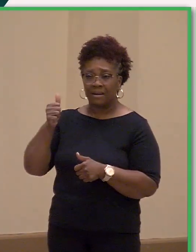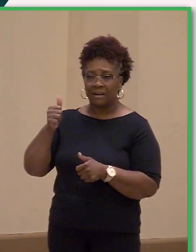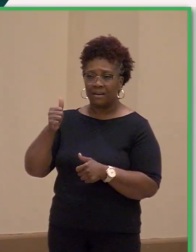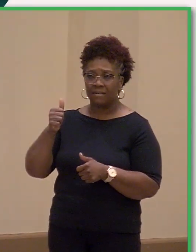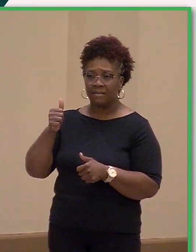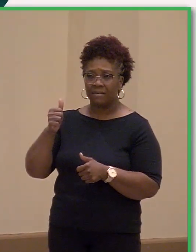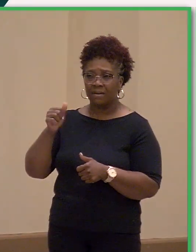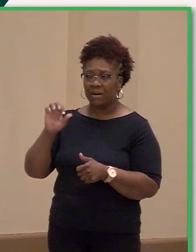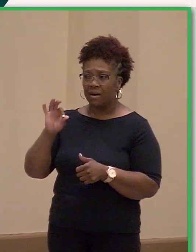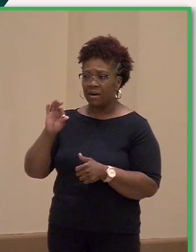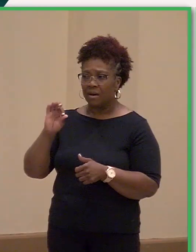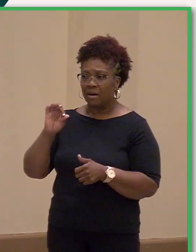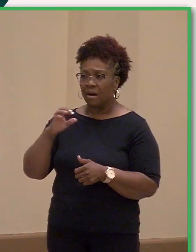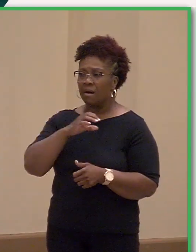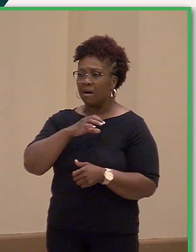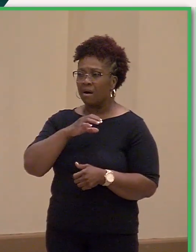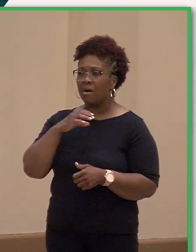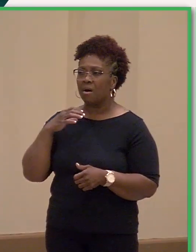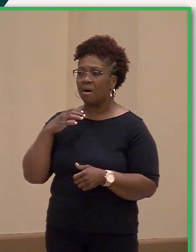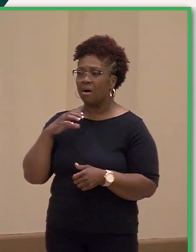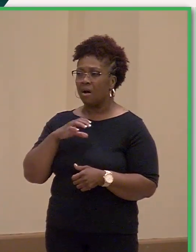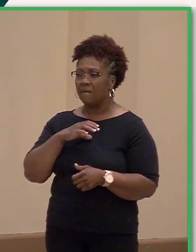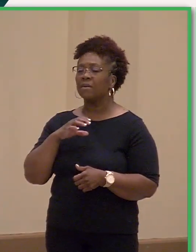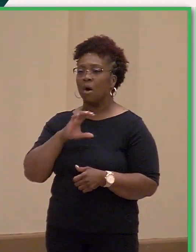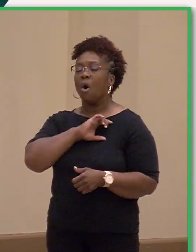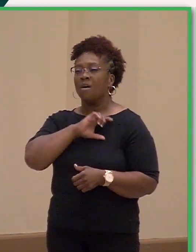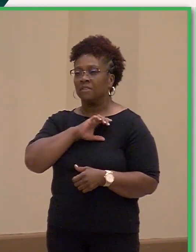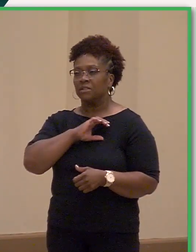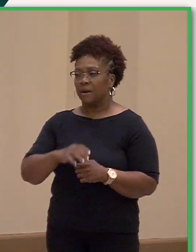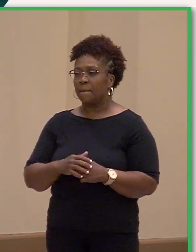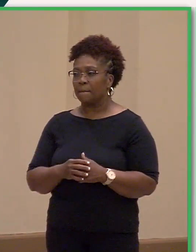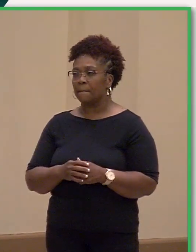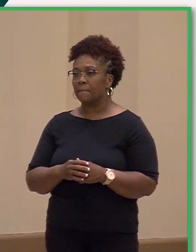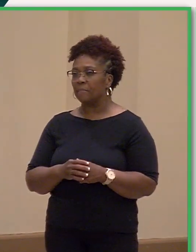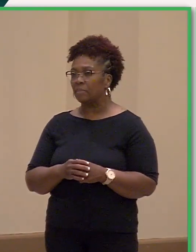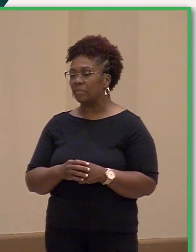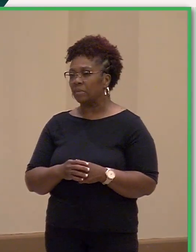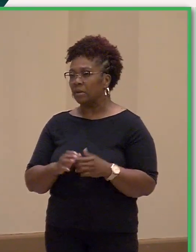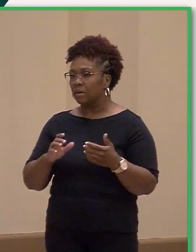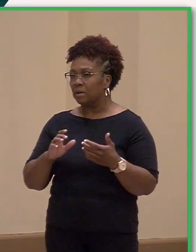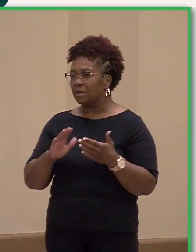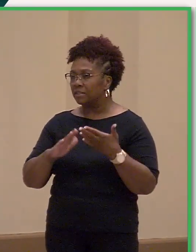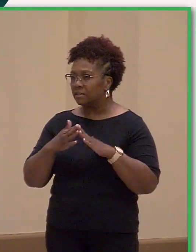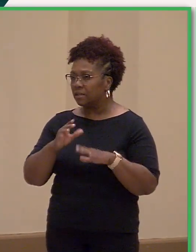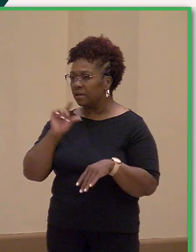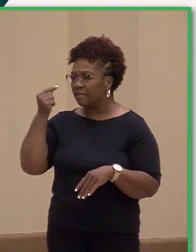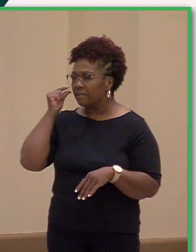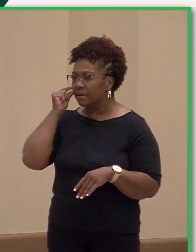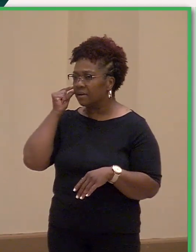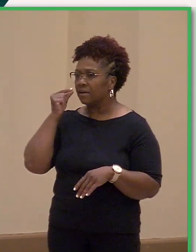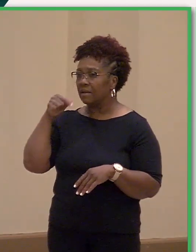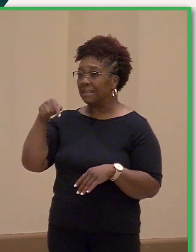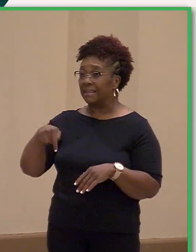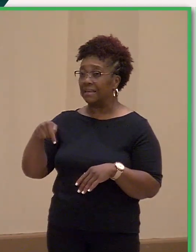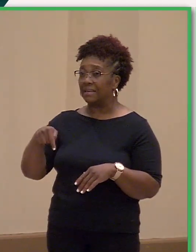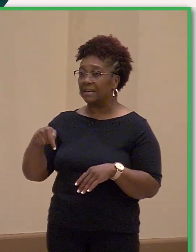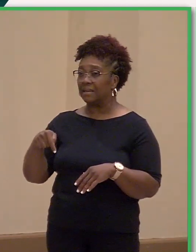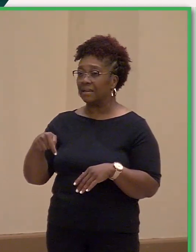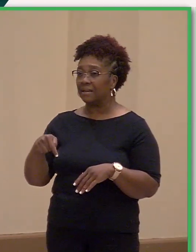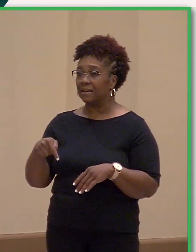He holds the majority of the power in the city government. And so this body here gets a lot of